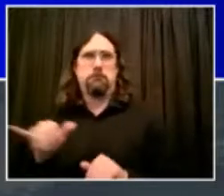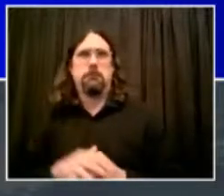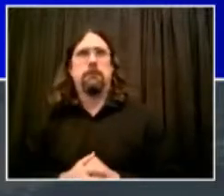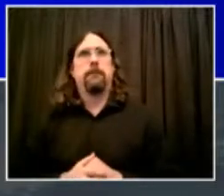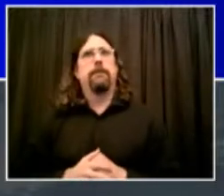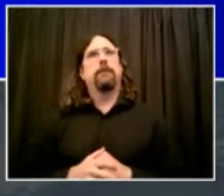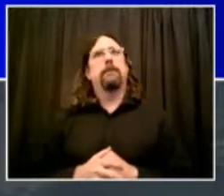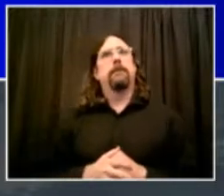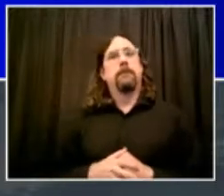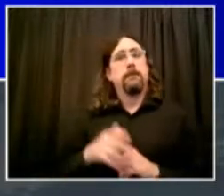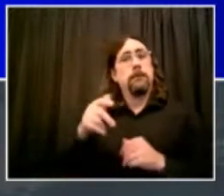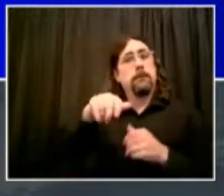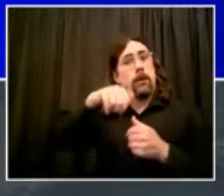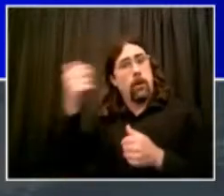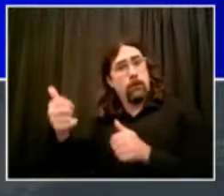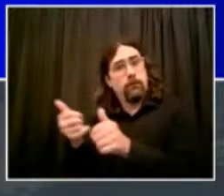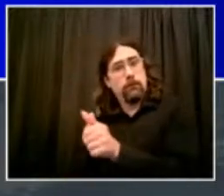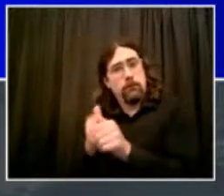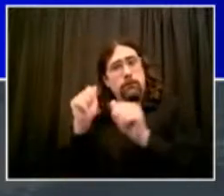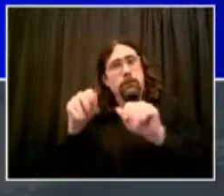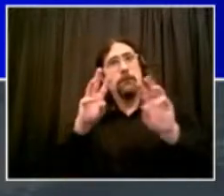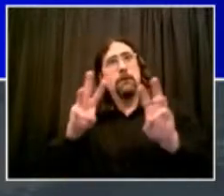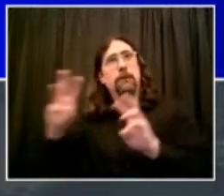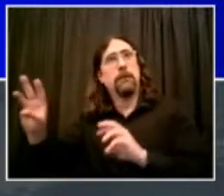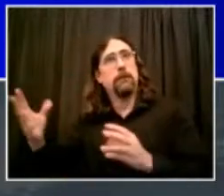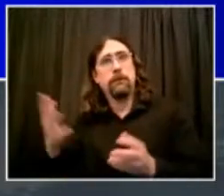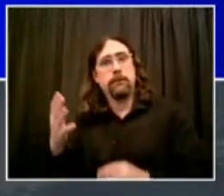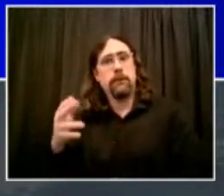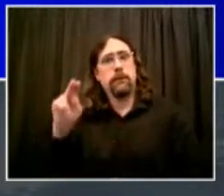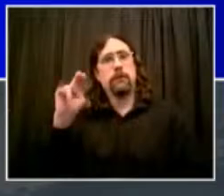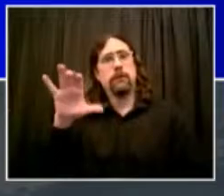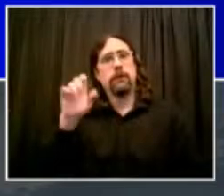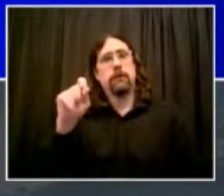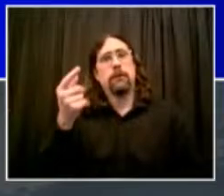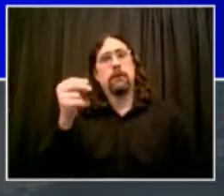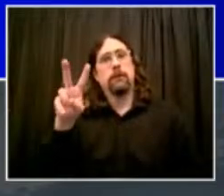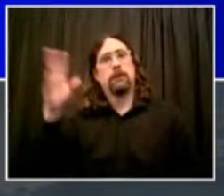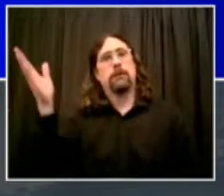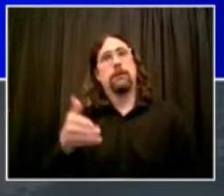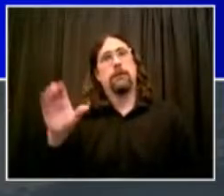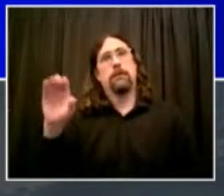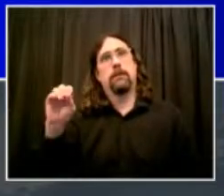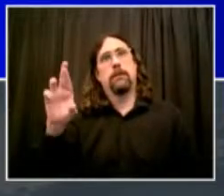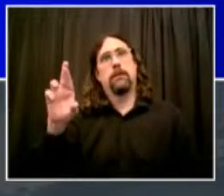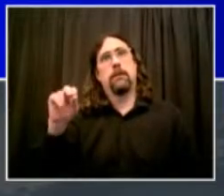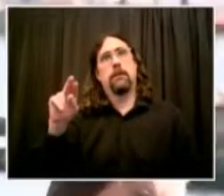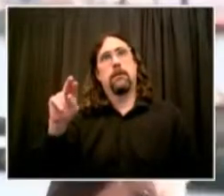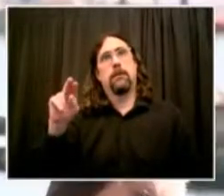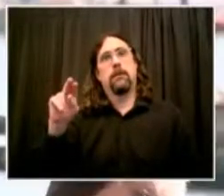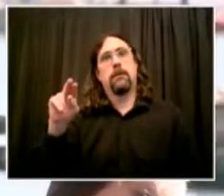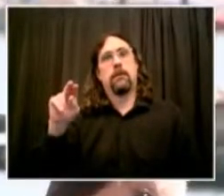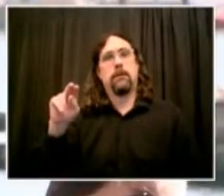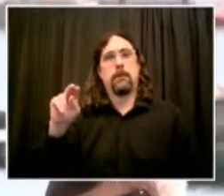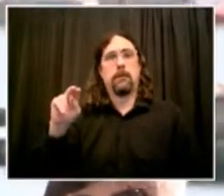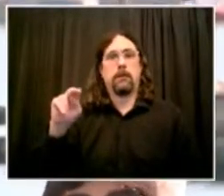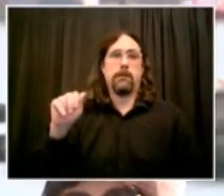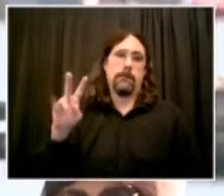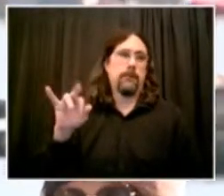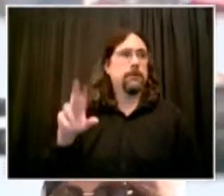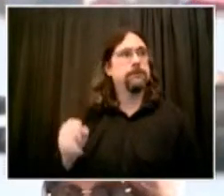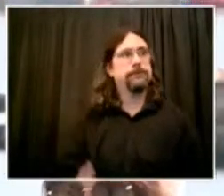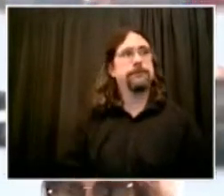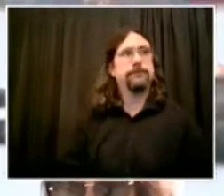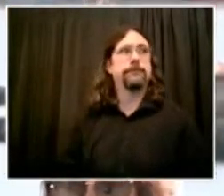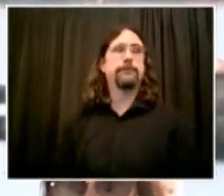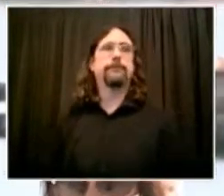nyc.gov/business. If you need face coverings, again, you can visit us at our website. We have a map of 70 locations where